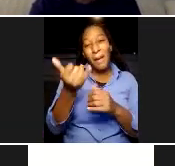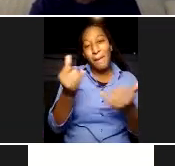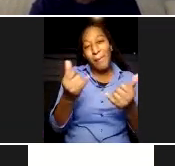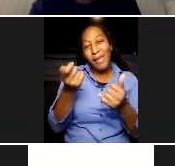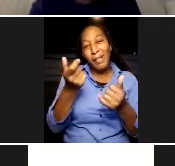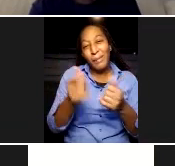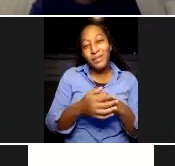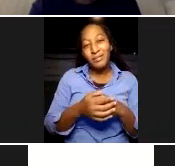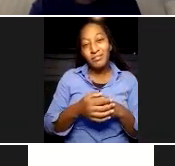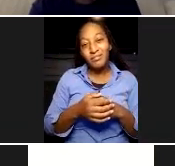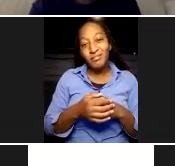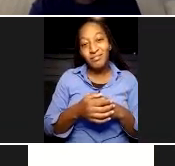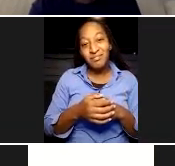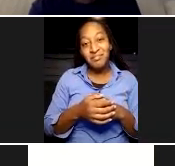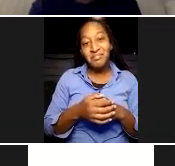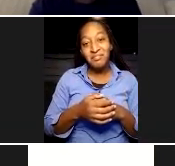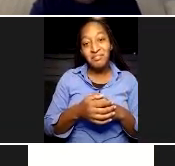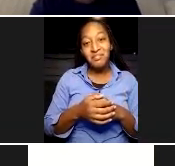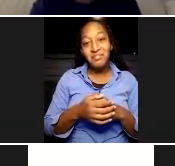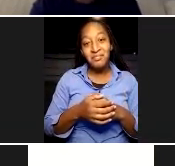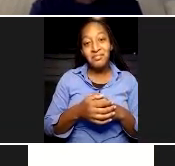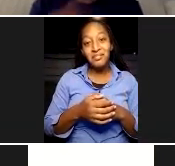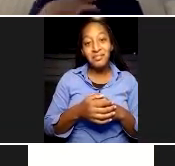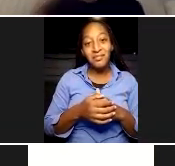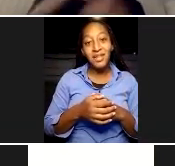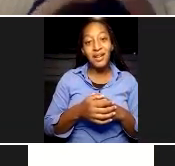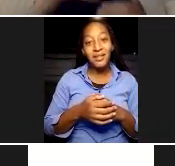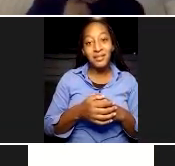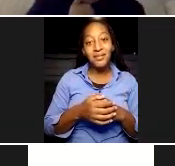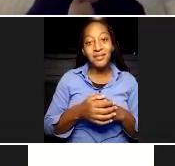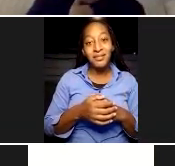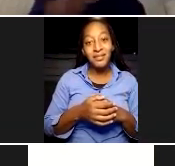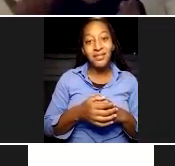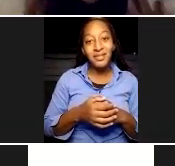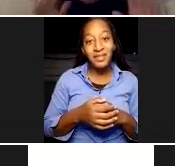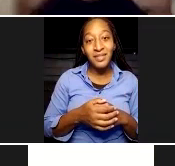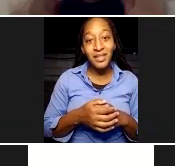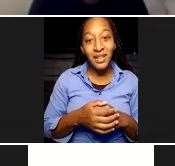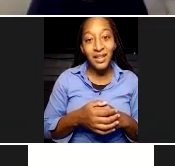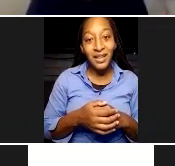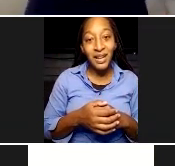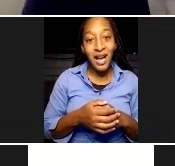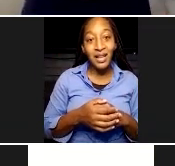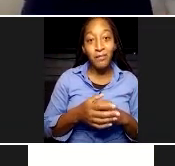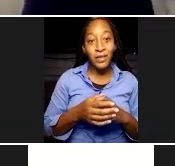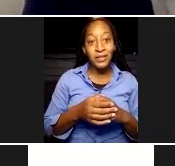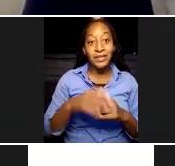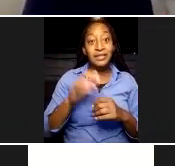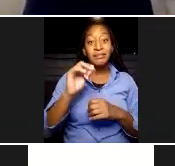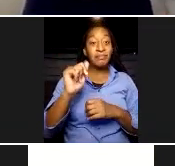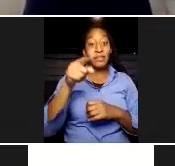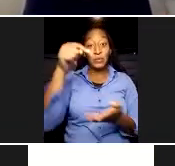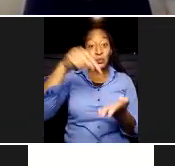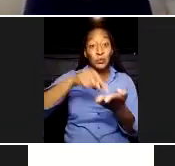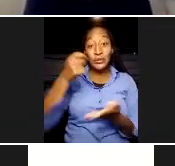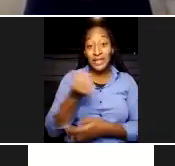Okay. Um, so again, this is due Saturday as well. I know it's piling up, but remember